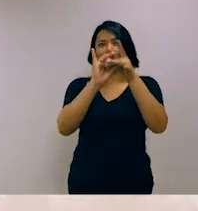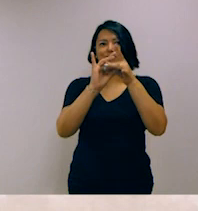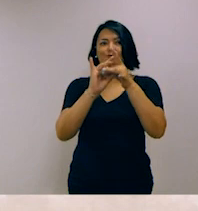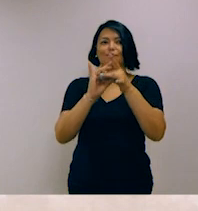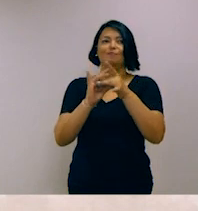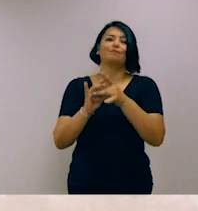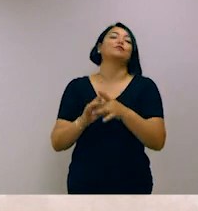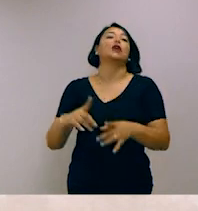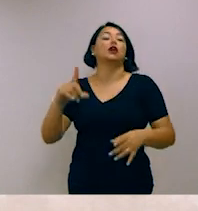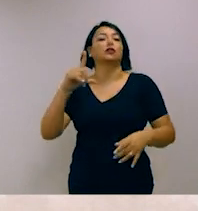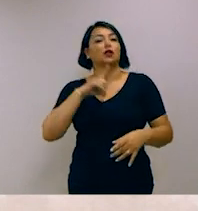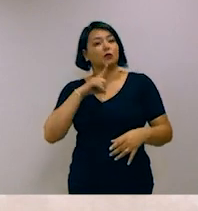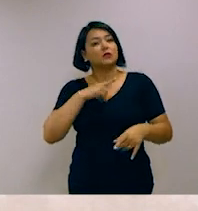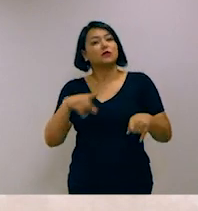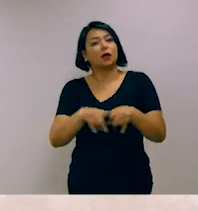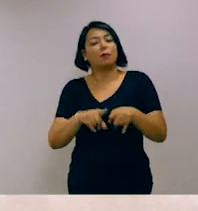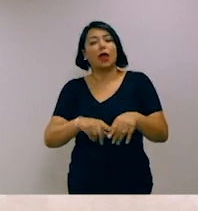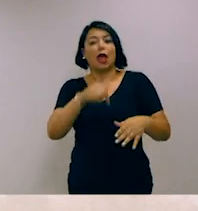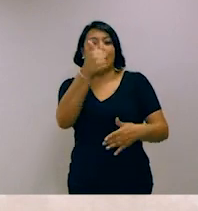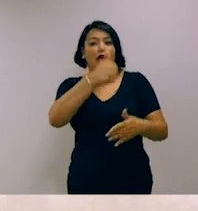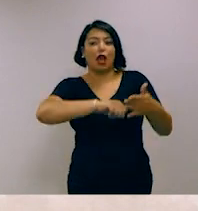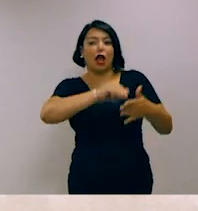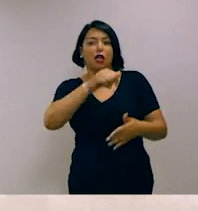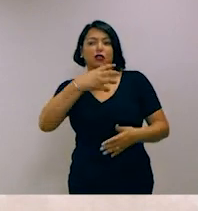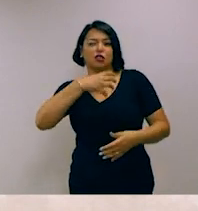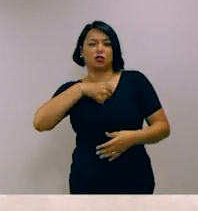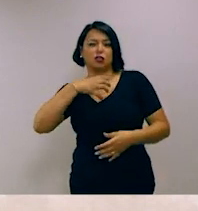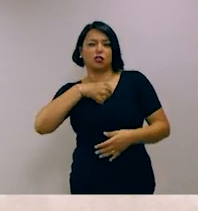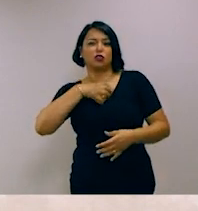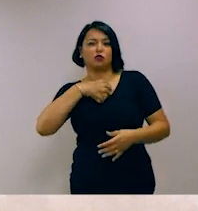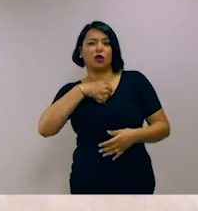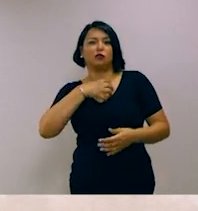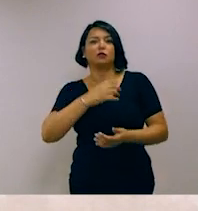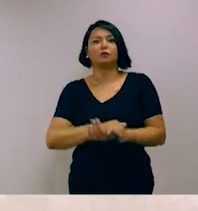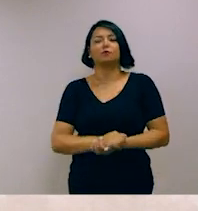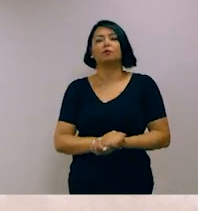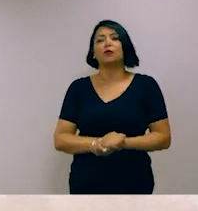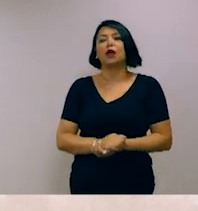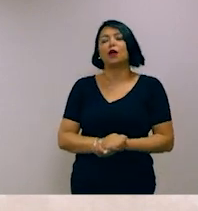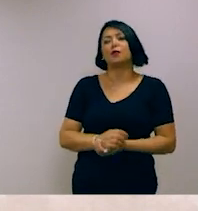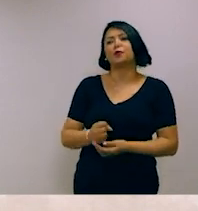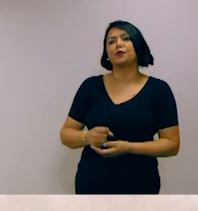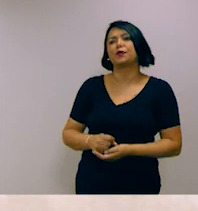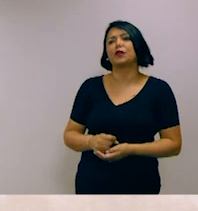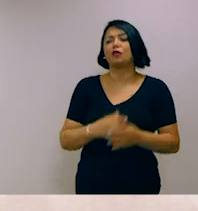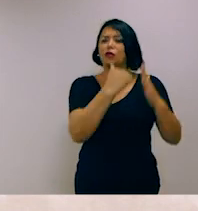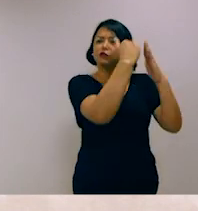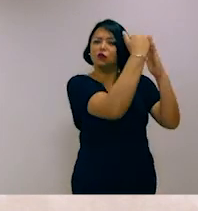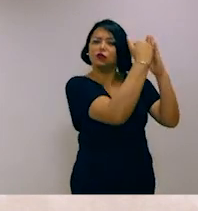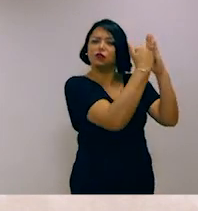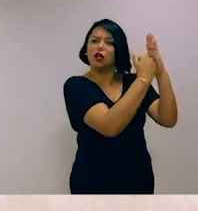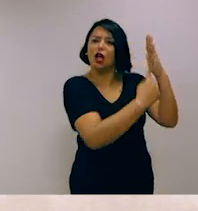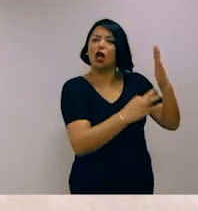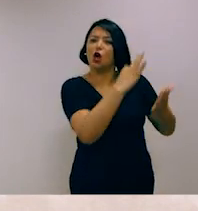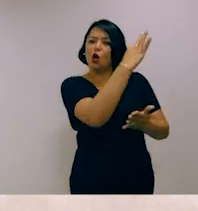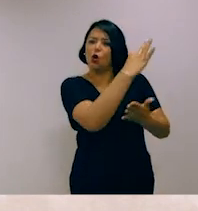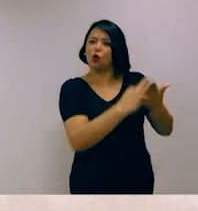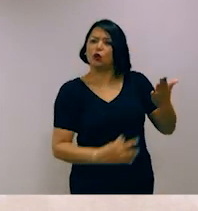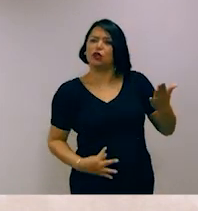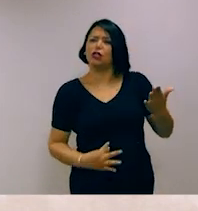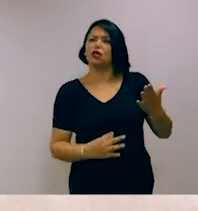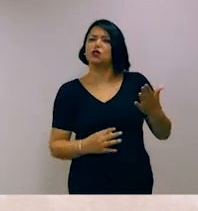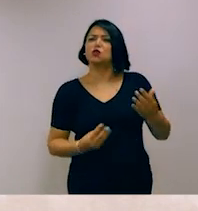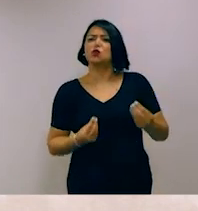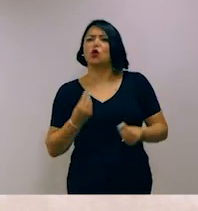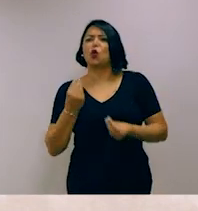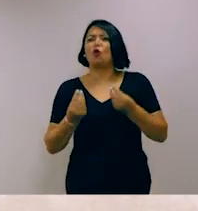methodology, and this is a supervised machine learning in which it classifies the text according to